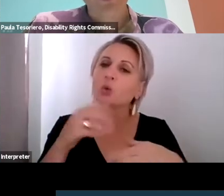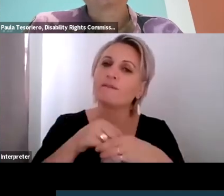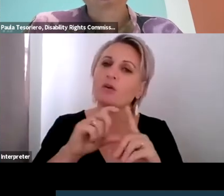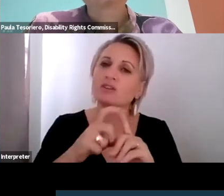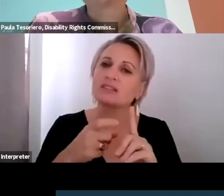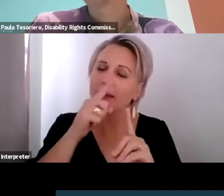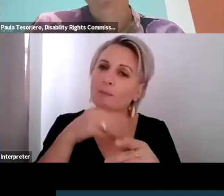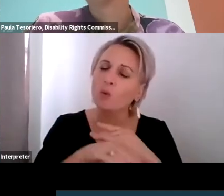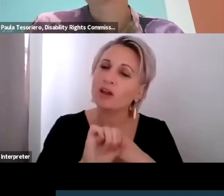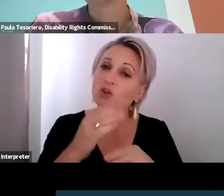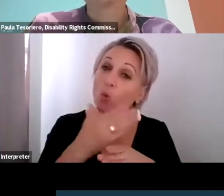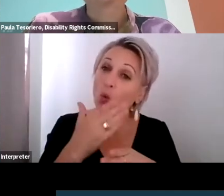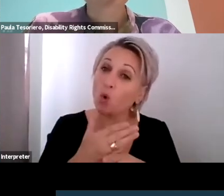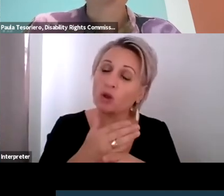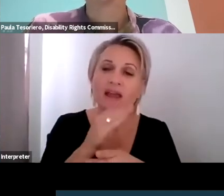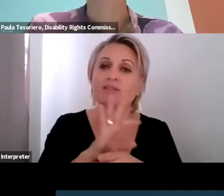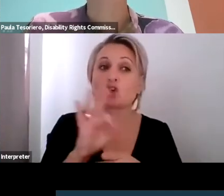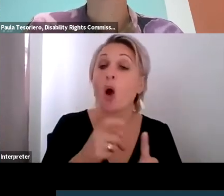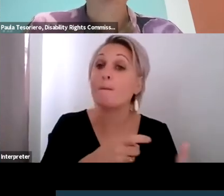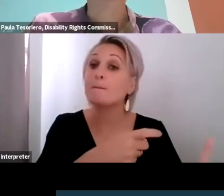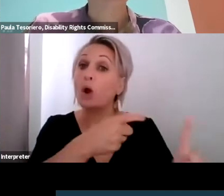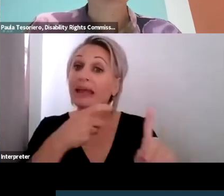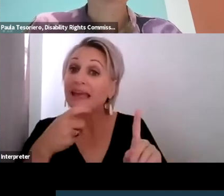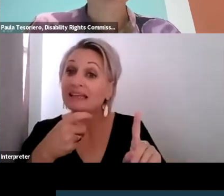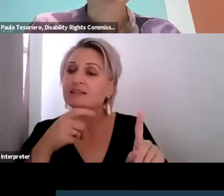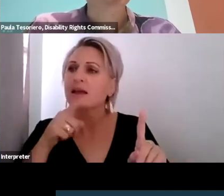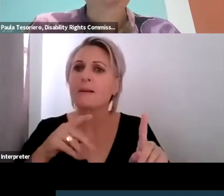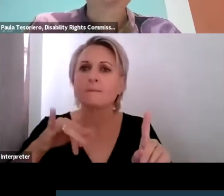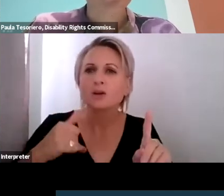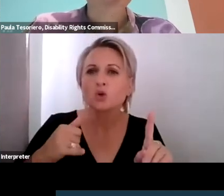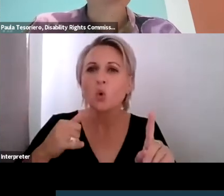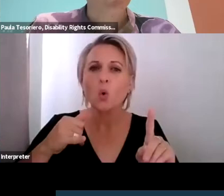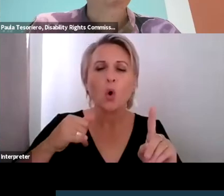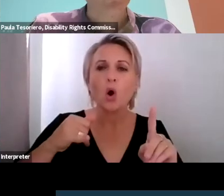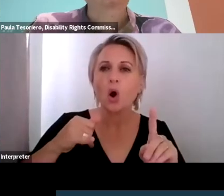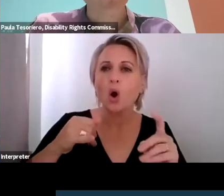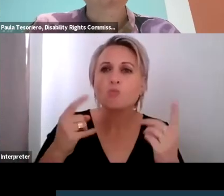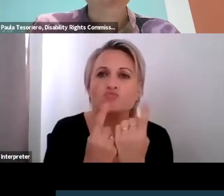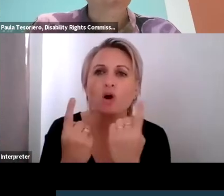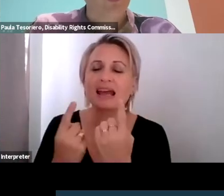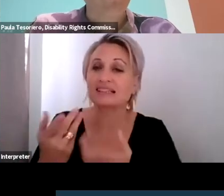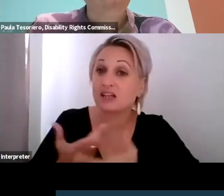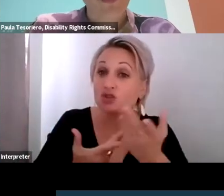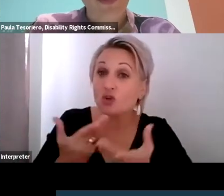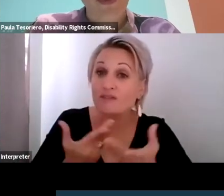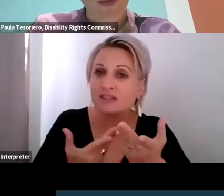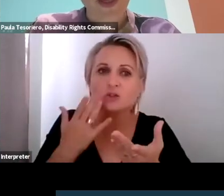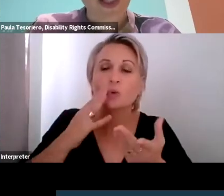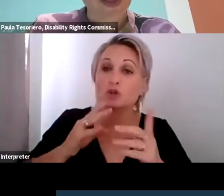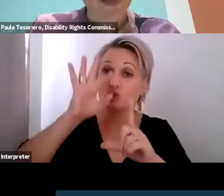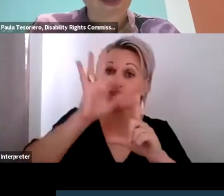in the work that you do, even if they're not employees? So how are you designing your products and services for, a quarter of